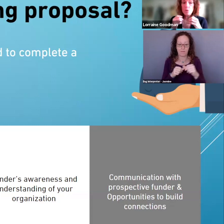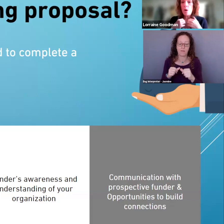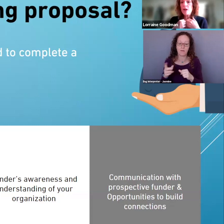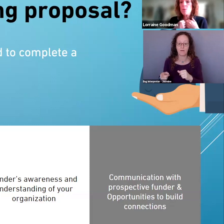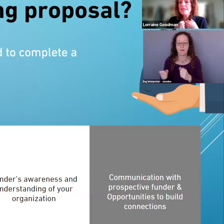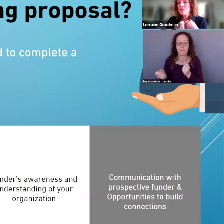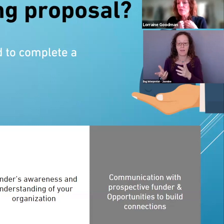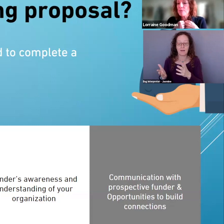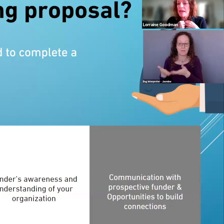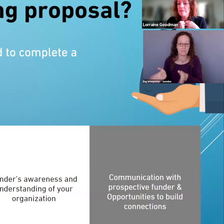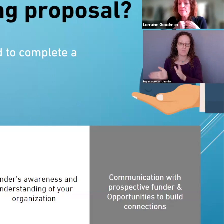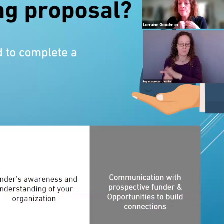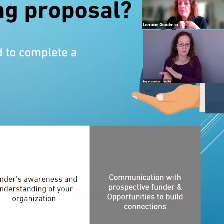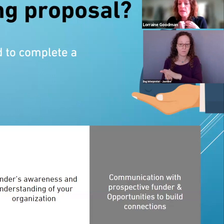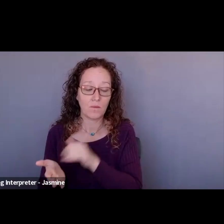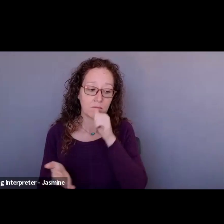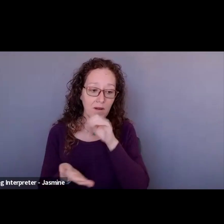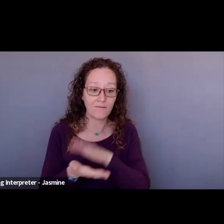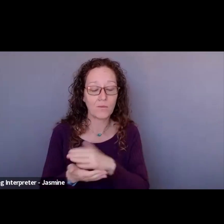So why are we different from that?